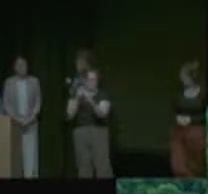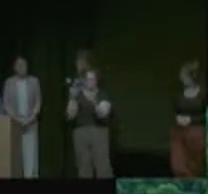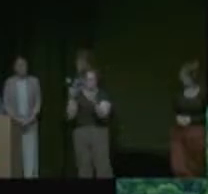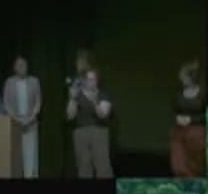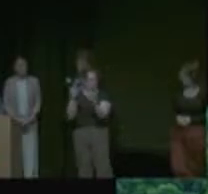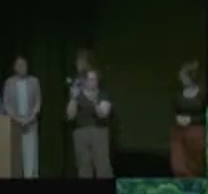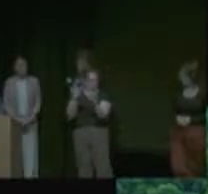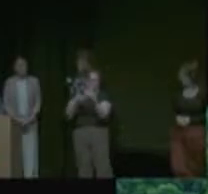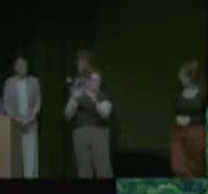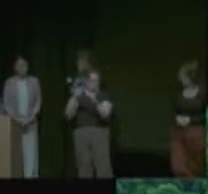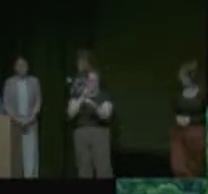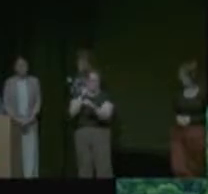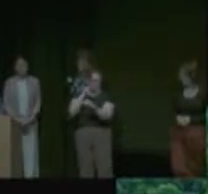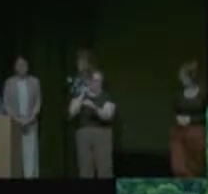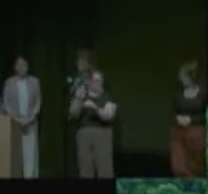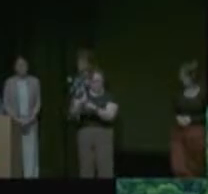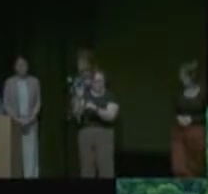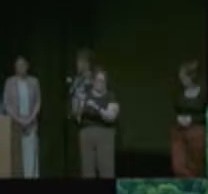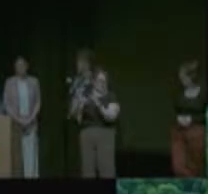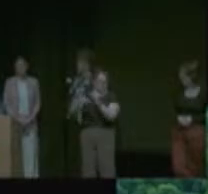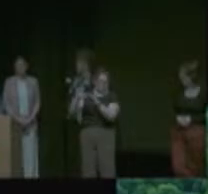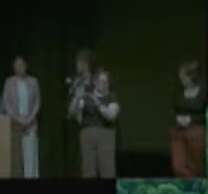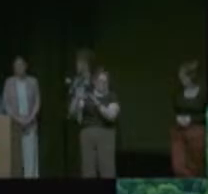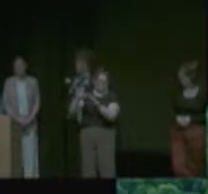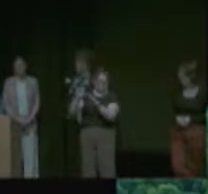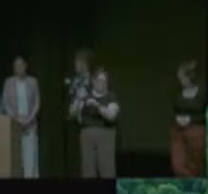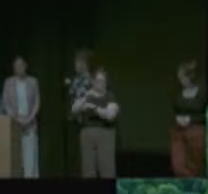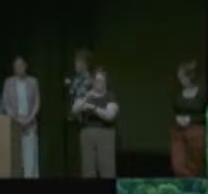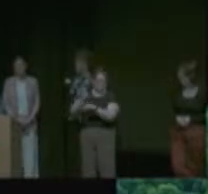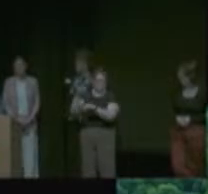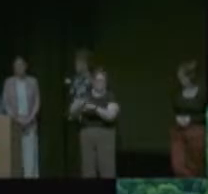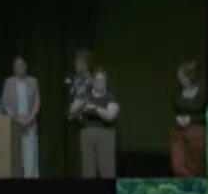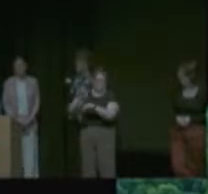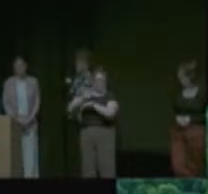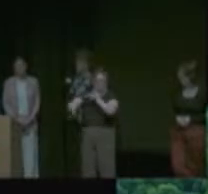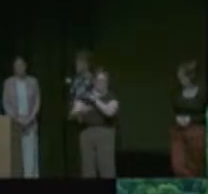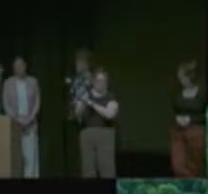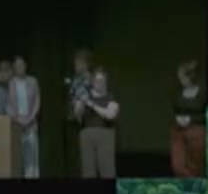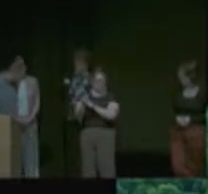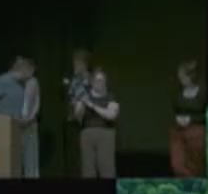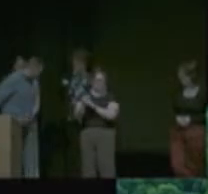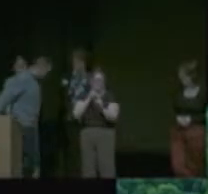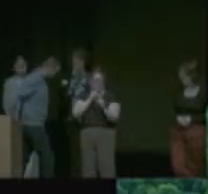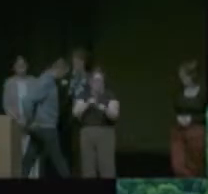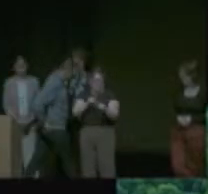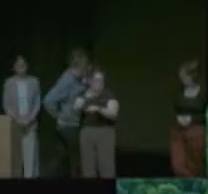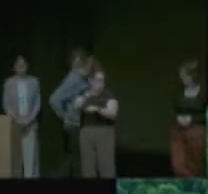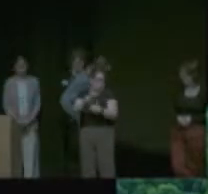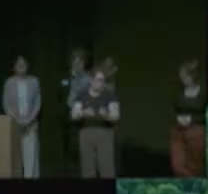other generators down there that would need to run 24/7. So I would say no.